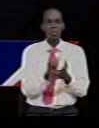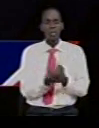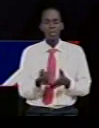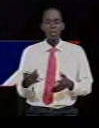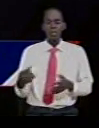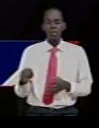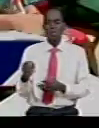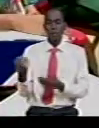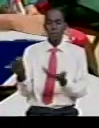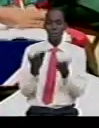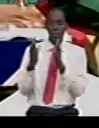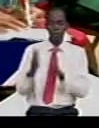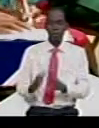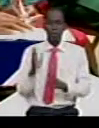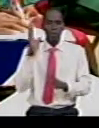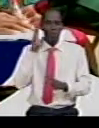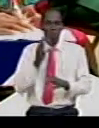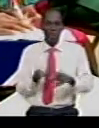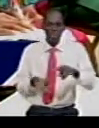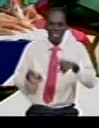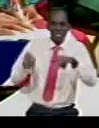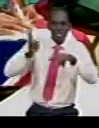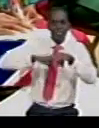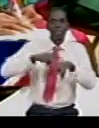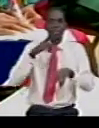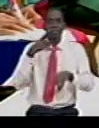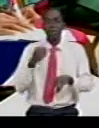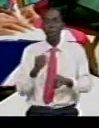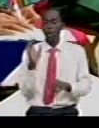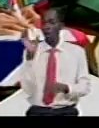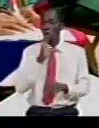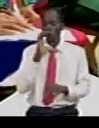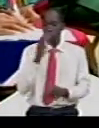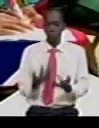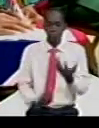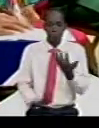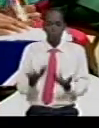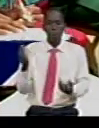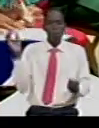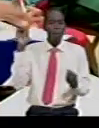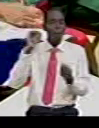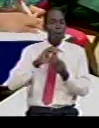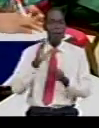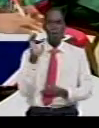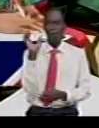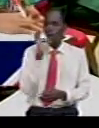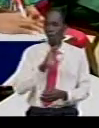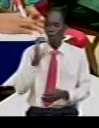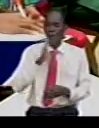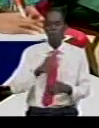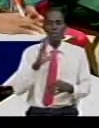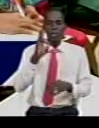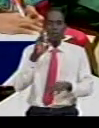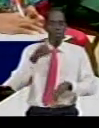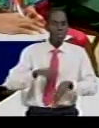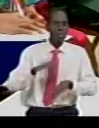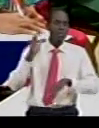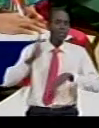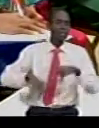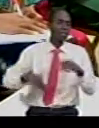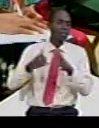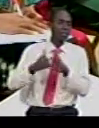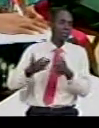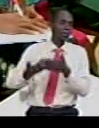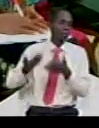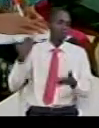the furnace 17 times more than it was wont to be heated.